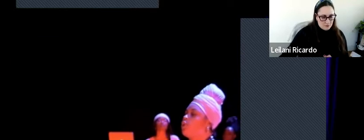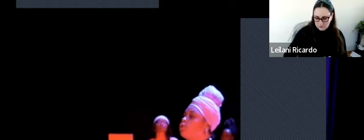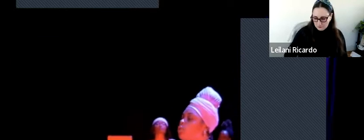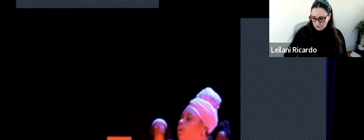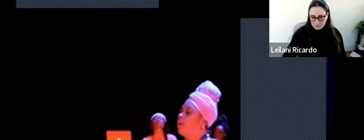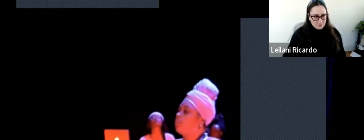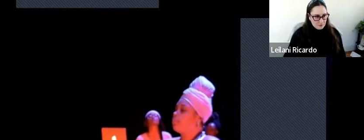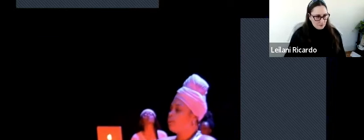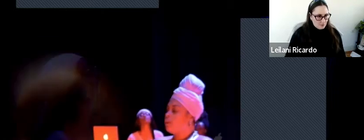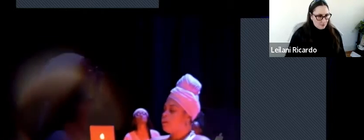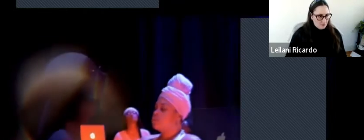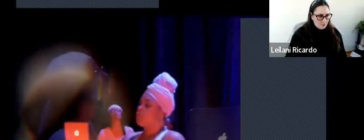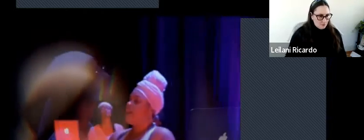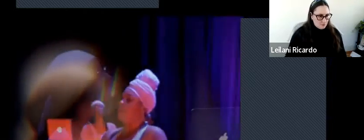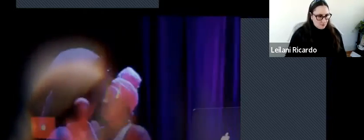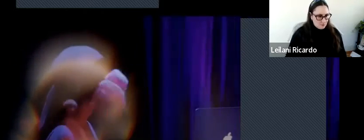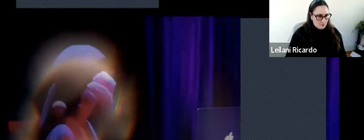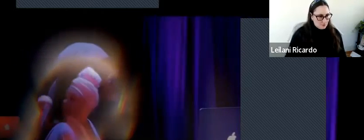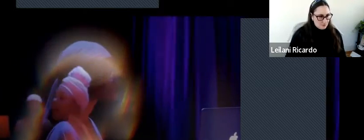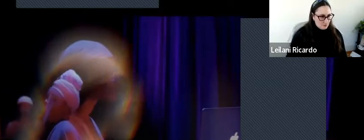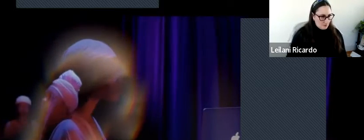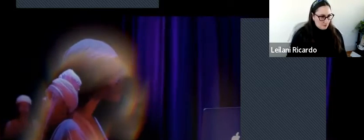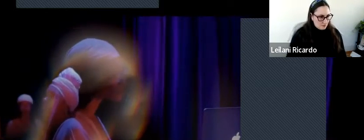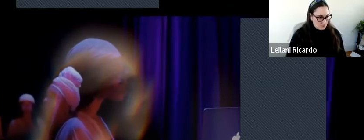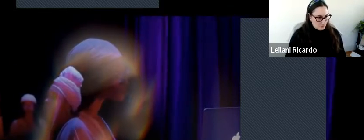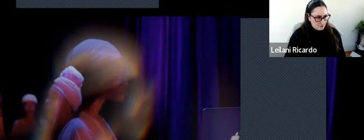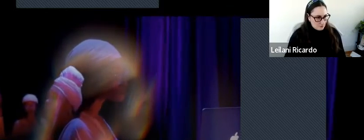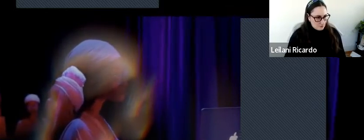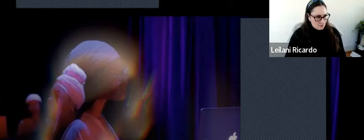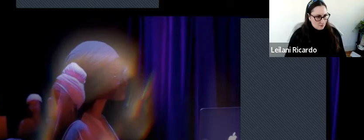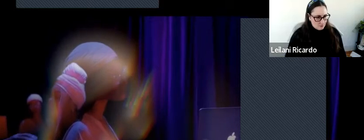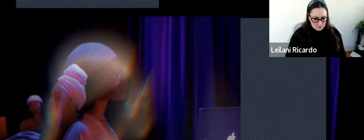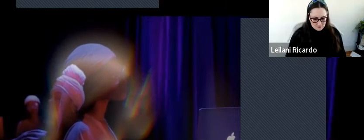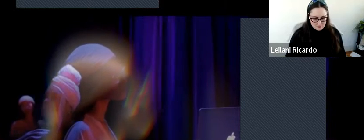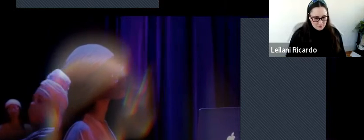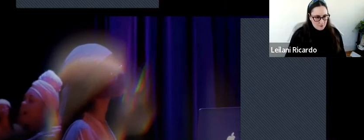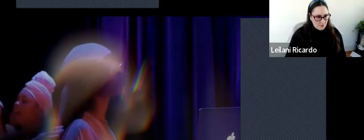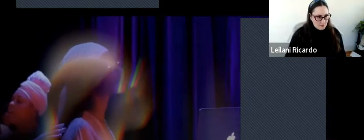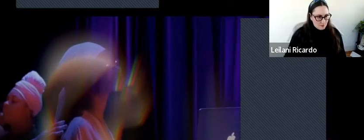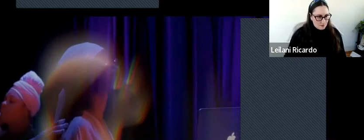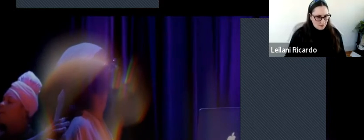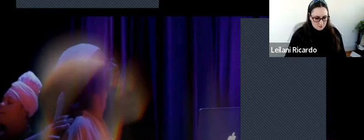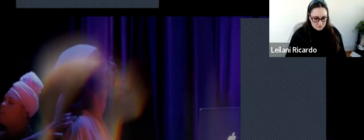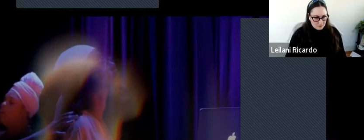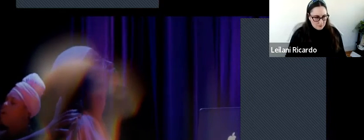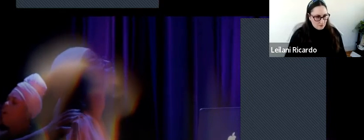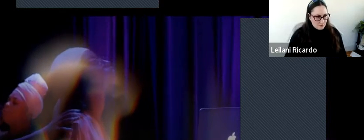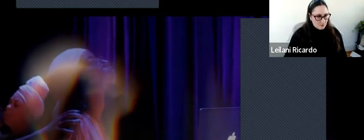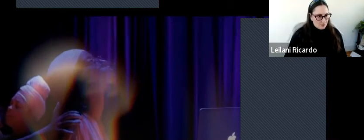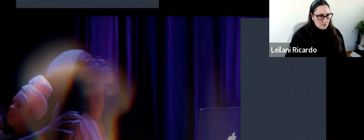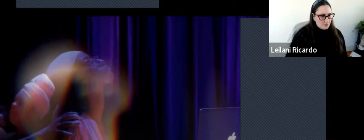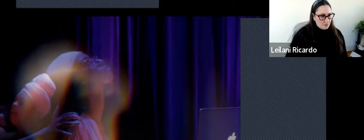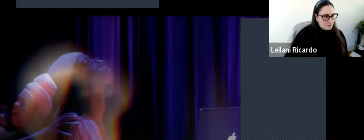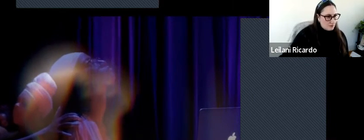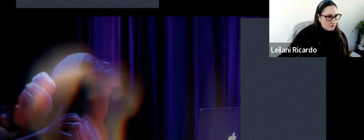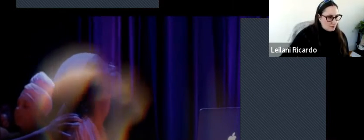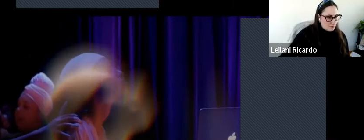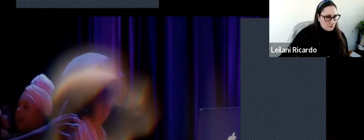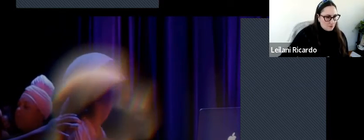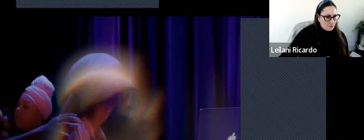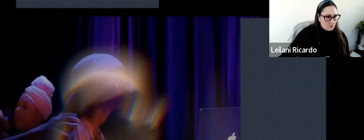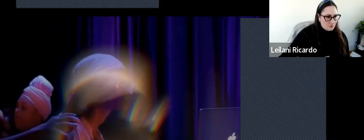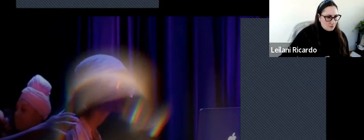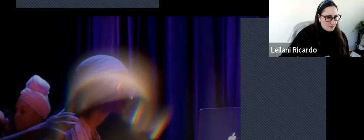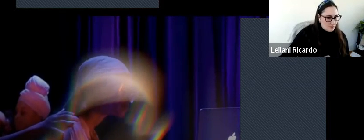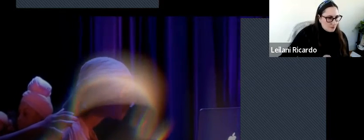this spiritual hymn. Surrender, like fire releasing embers. Don't you die atop that hill. Hold on until forever.